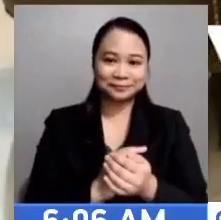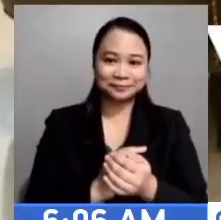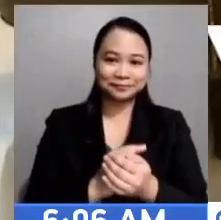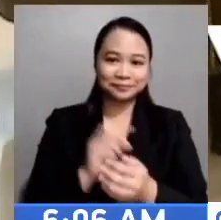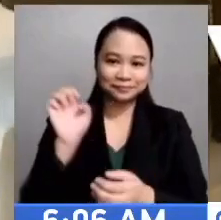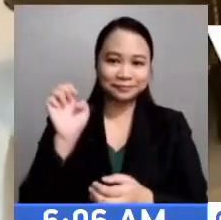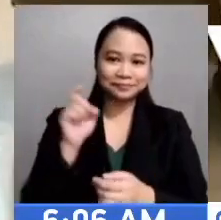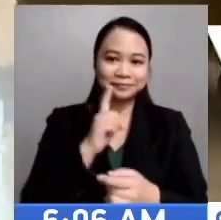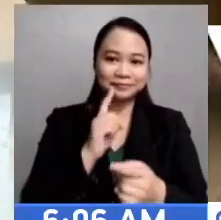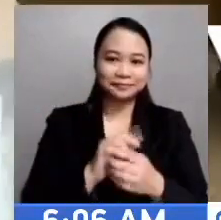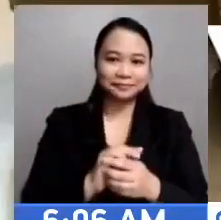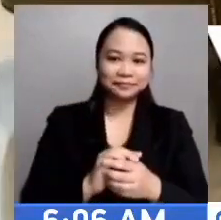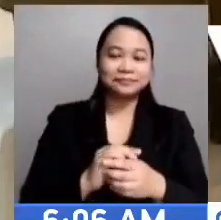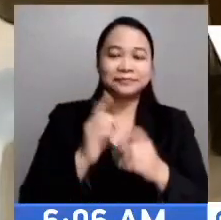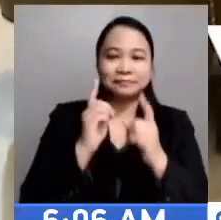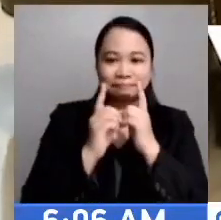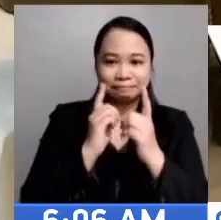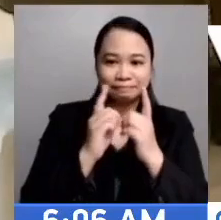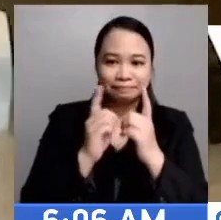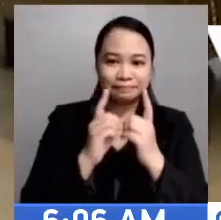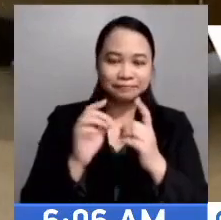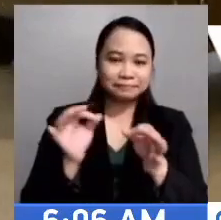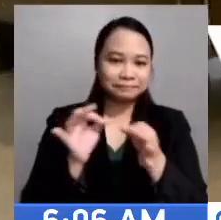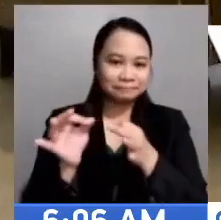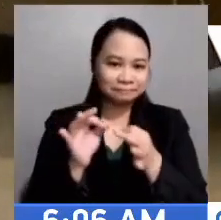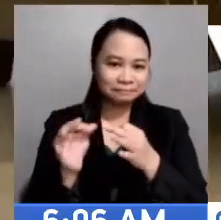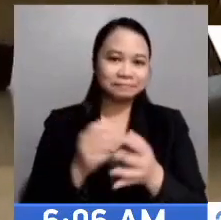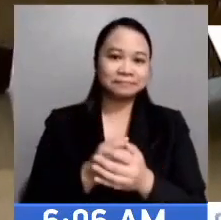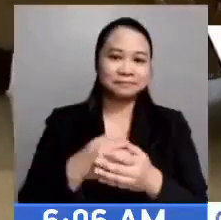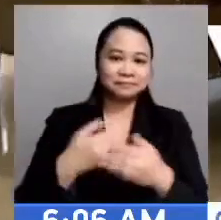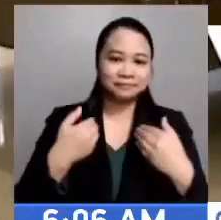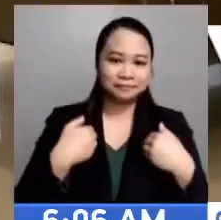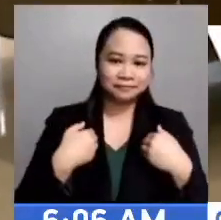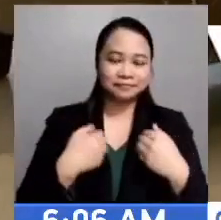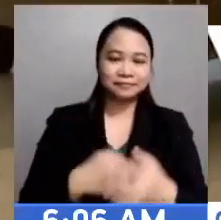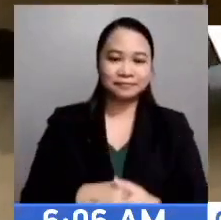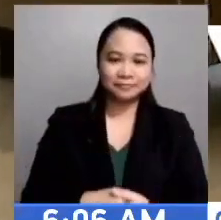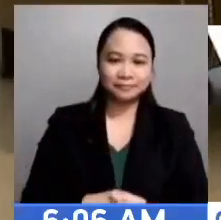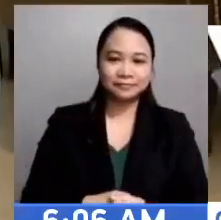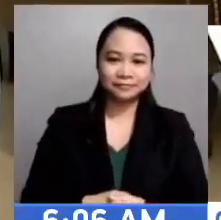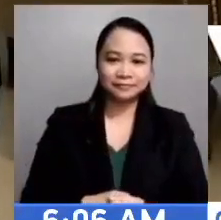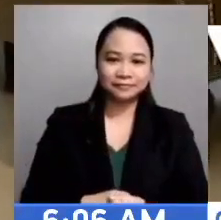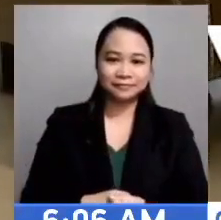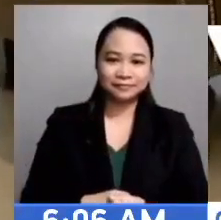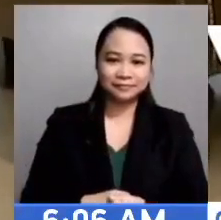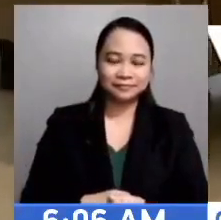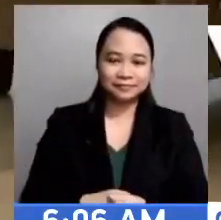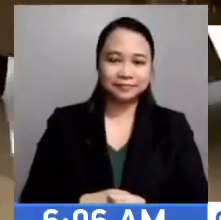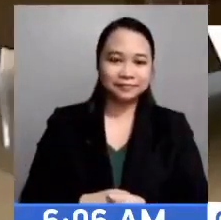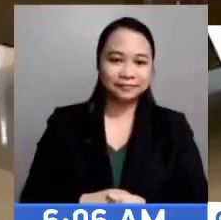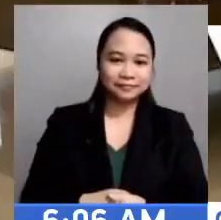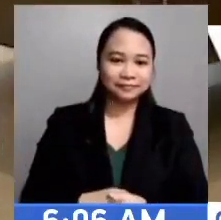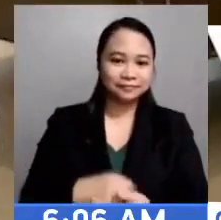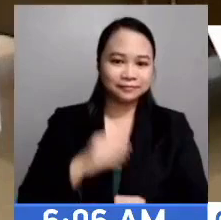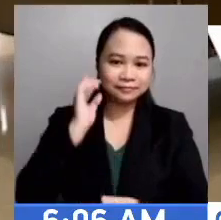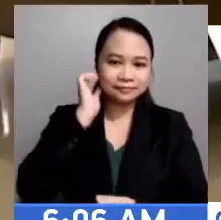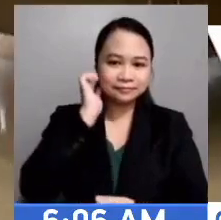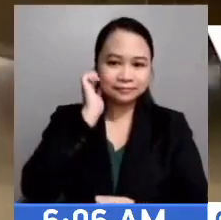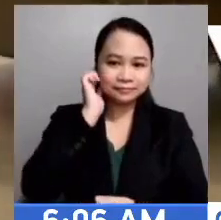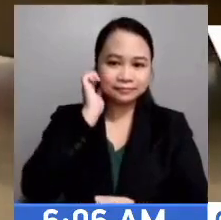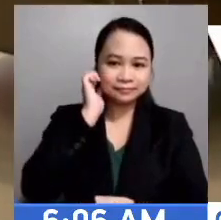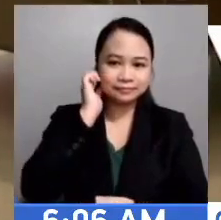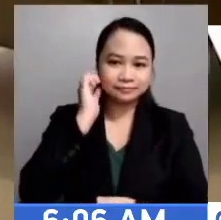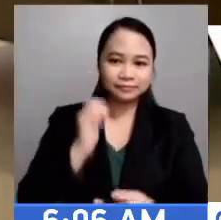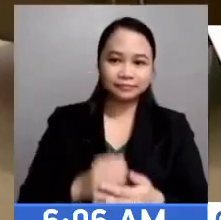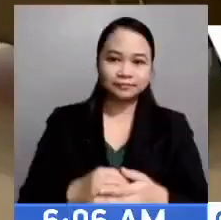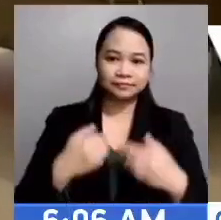peanut sauce. Oh! Pork knuckles and peanut sauce. Well, we are figuring out what we're going to have for dinner tonight, so maybe we'll try that. Yes.